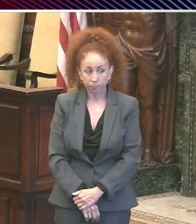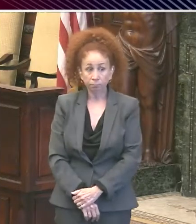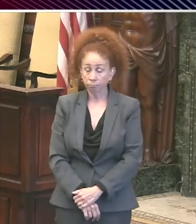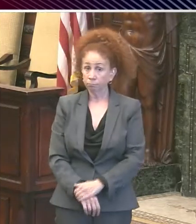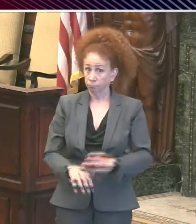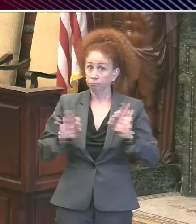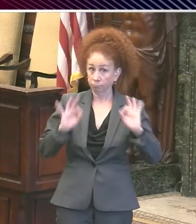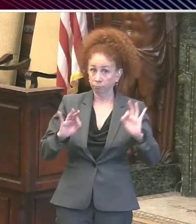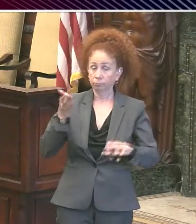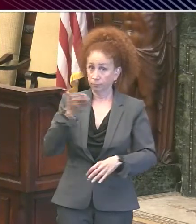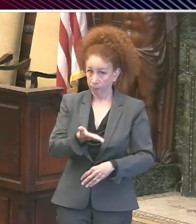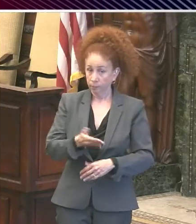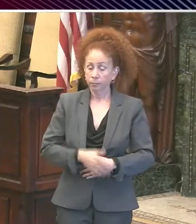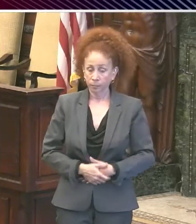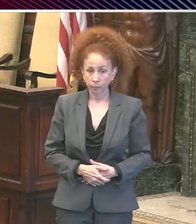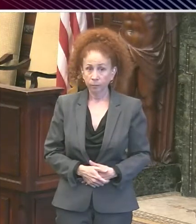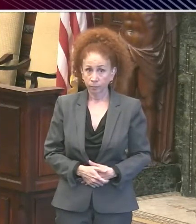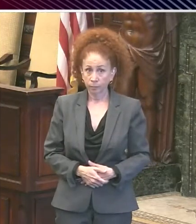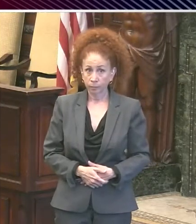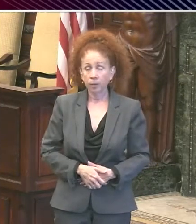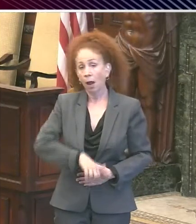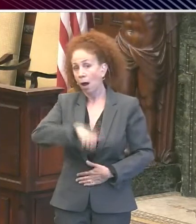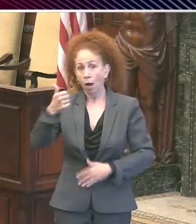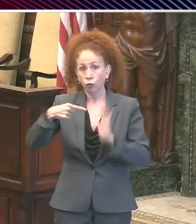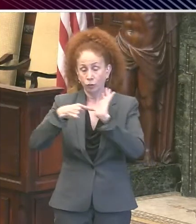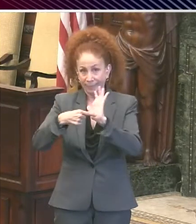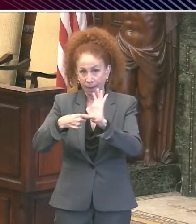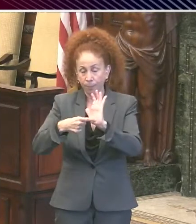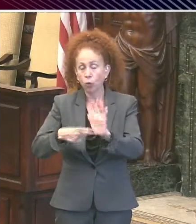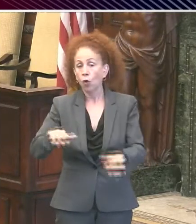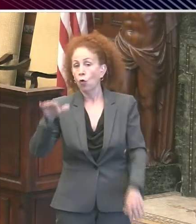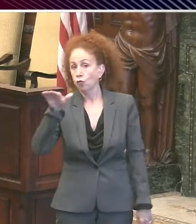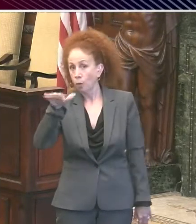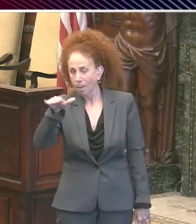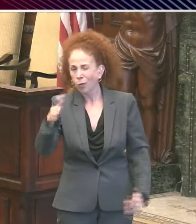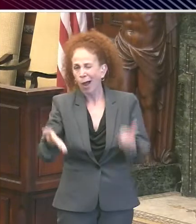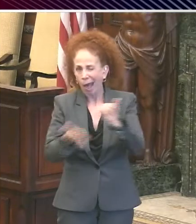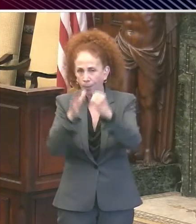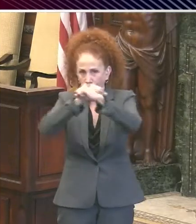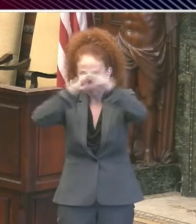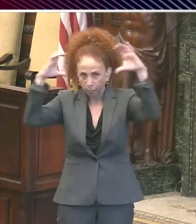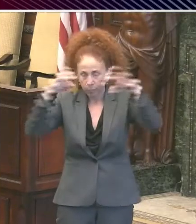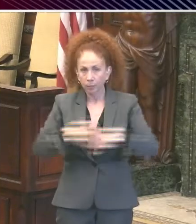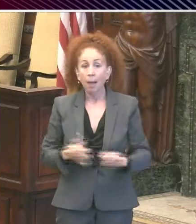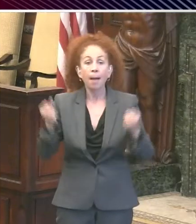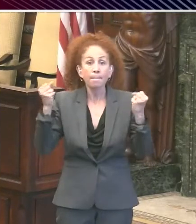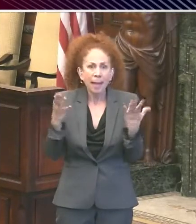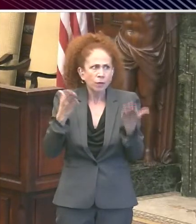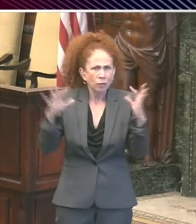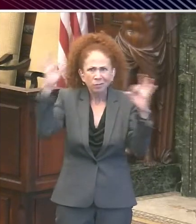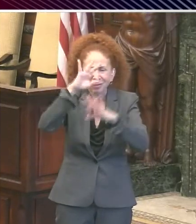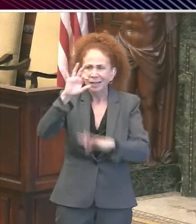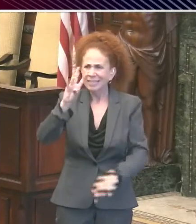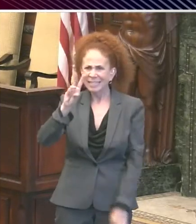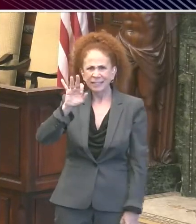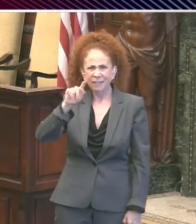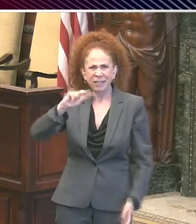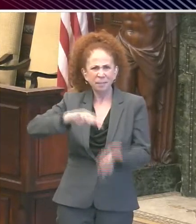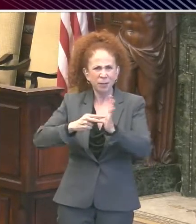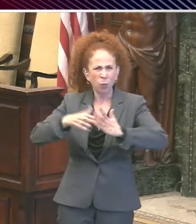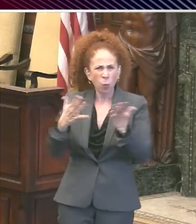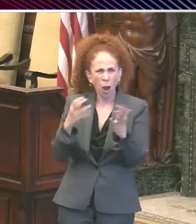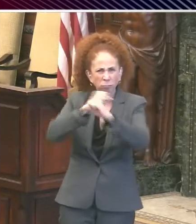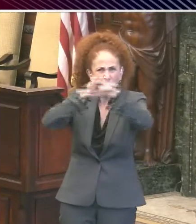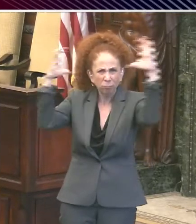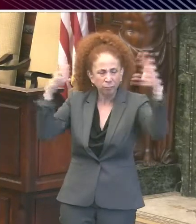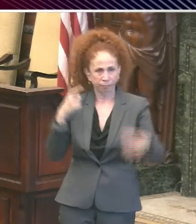well. Here's another sort of reminder that's helpful to people. Many people may not really know what 6 feet is, and so having